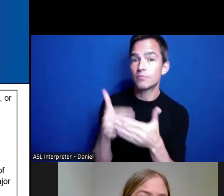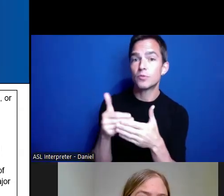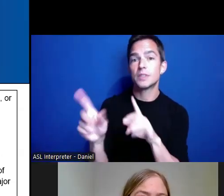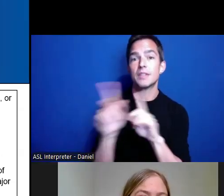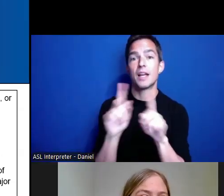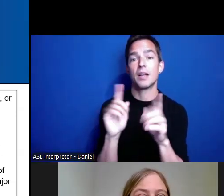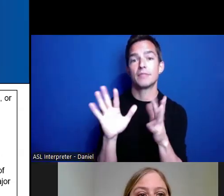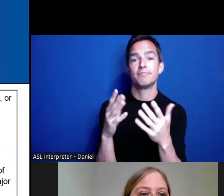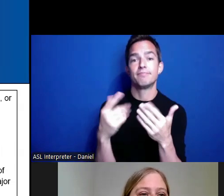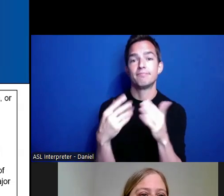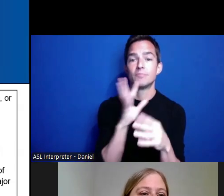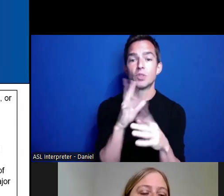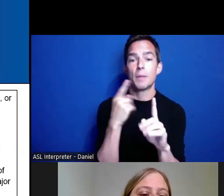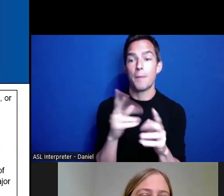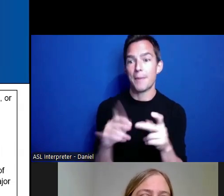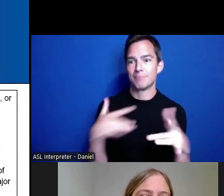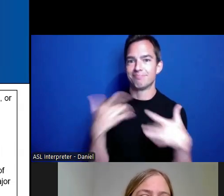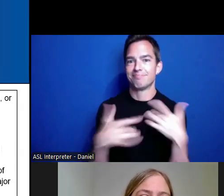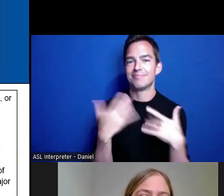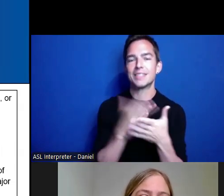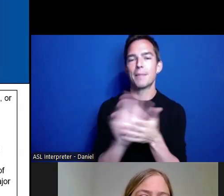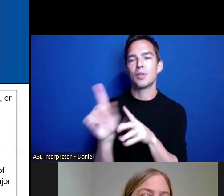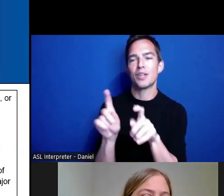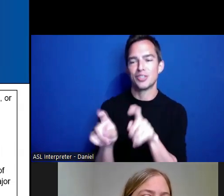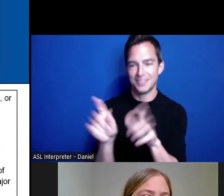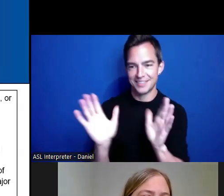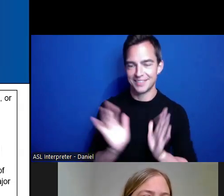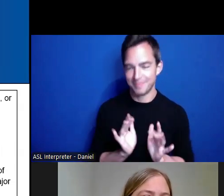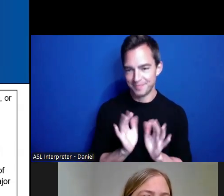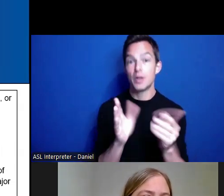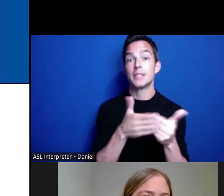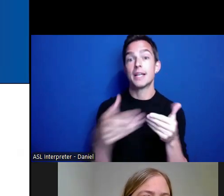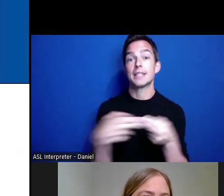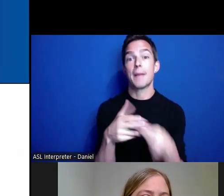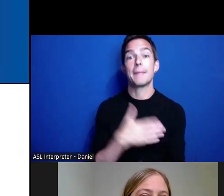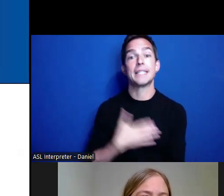points because I think there are some people are getting excited about some of the questions. So next slide, please.